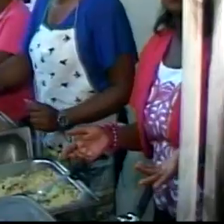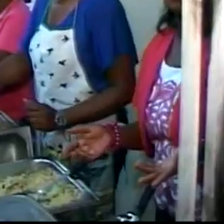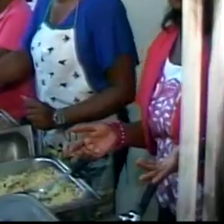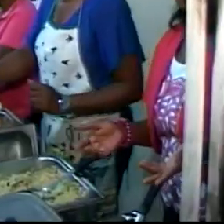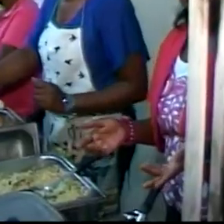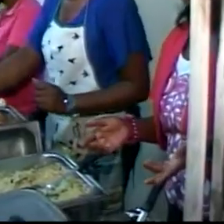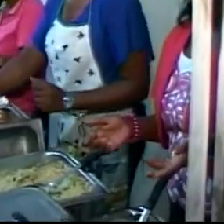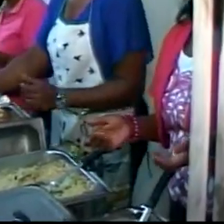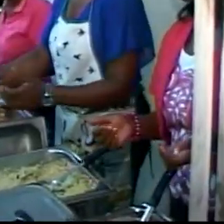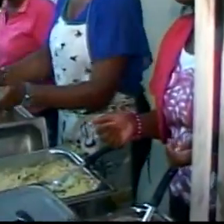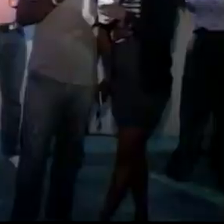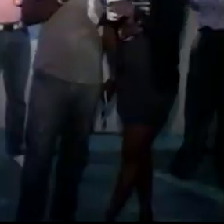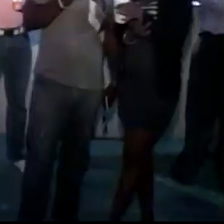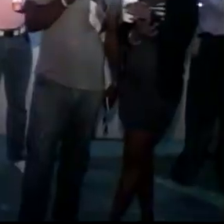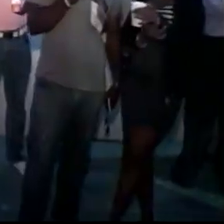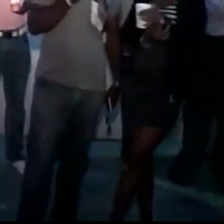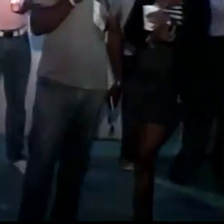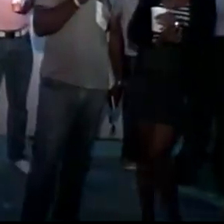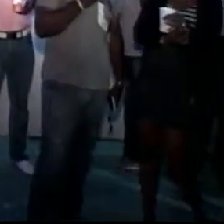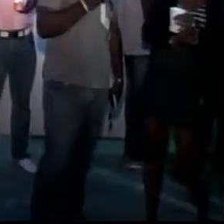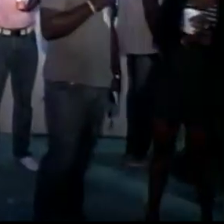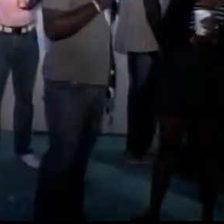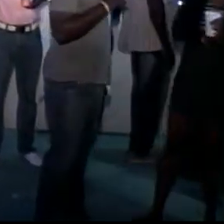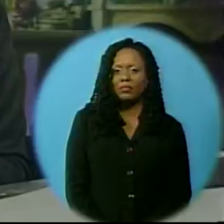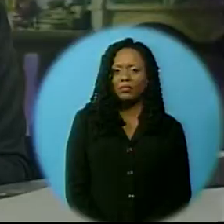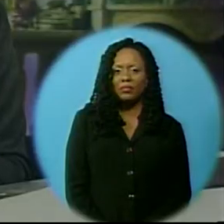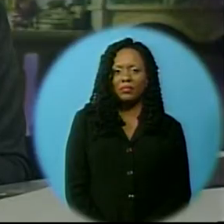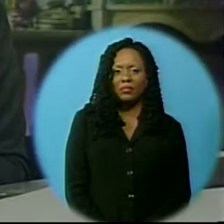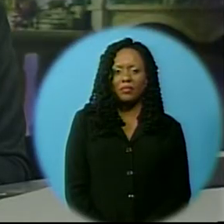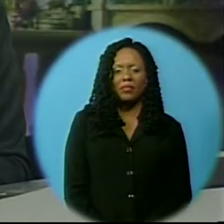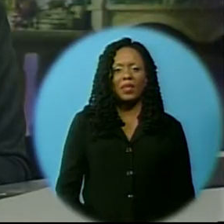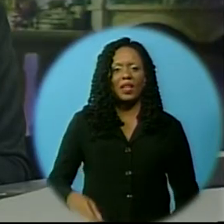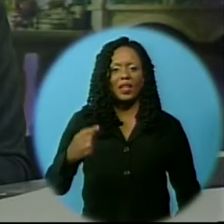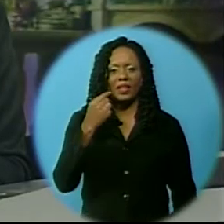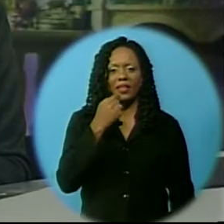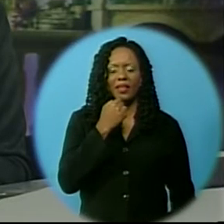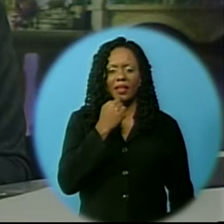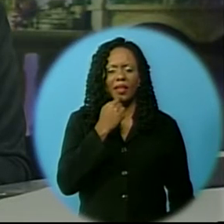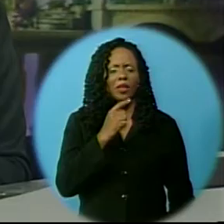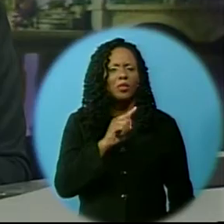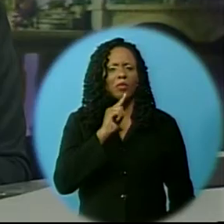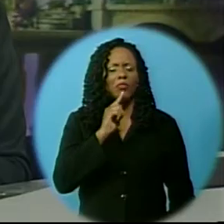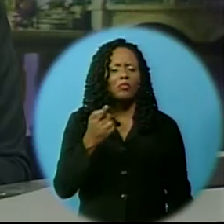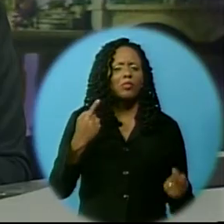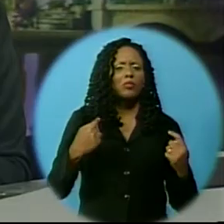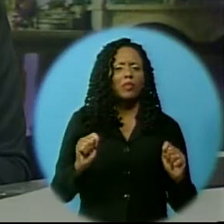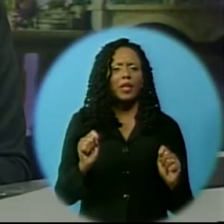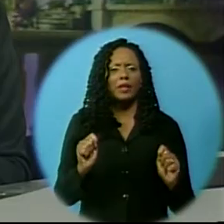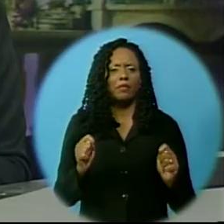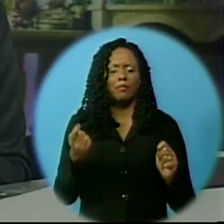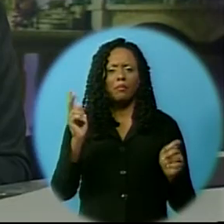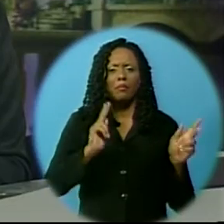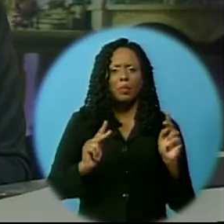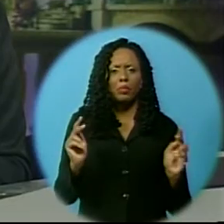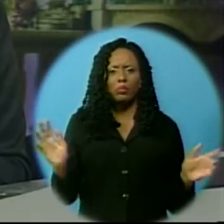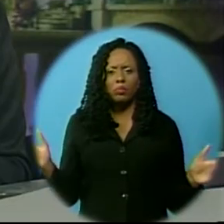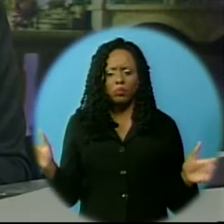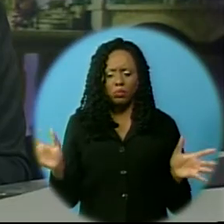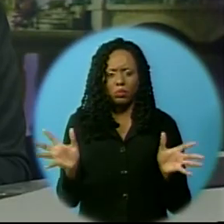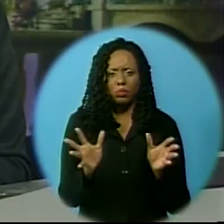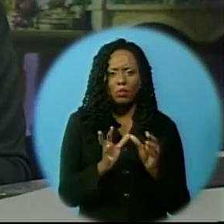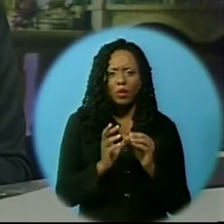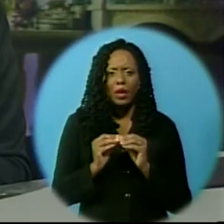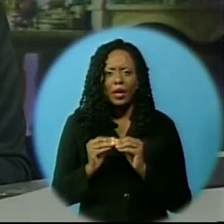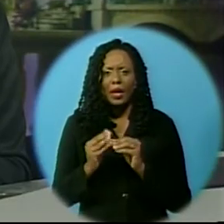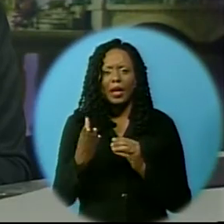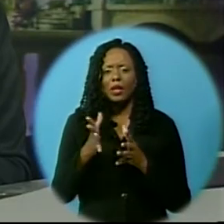and this is just about a small token to say thanks to them. Dr. Lowe says one of the things he has been trying to do is to get people together, and out of